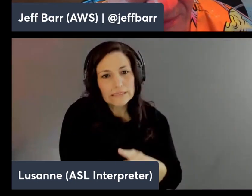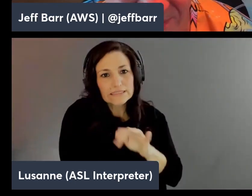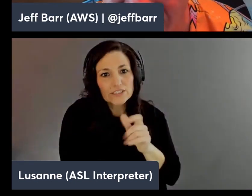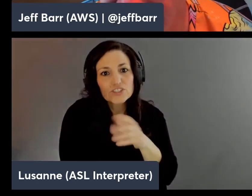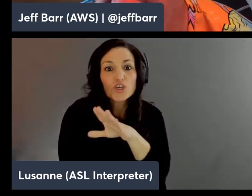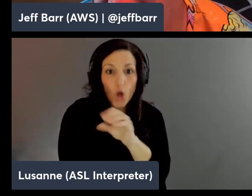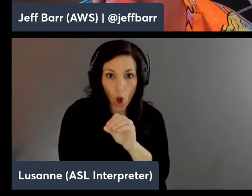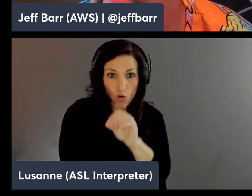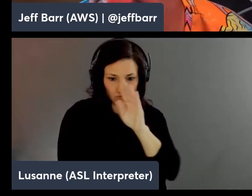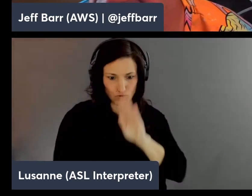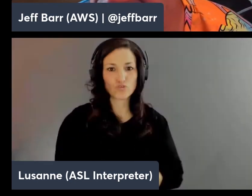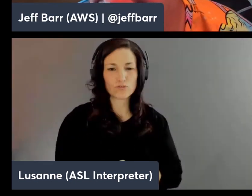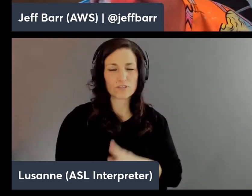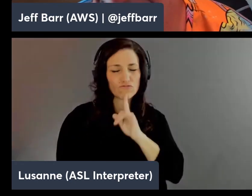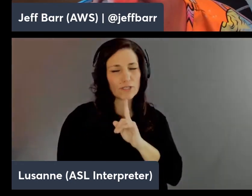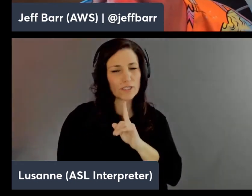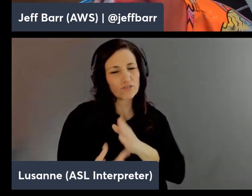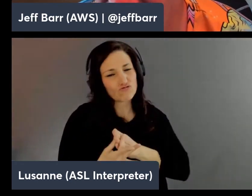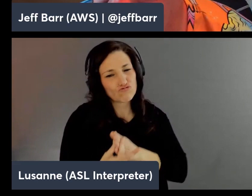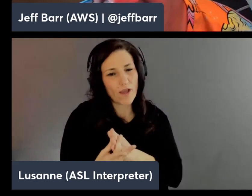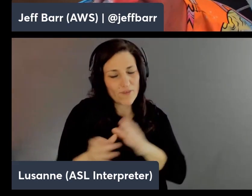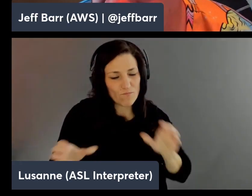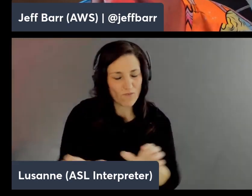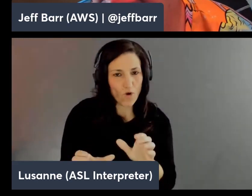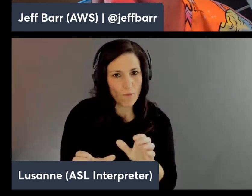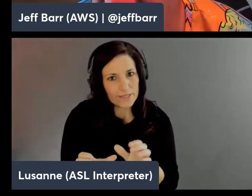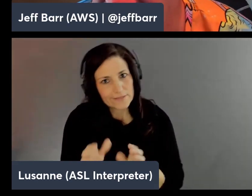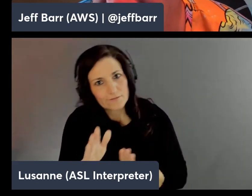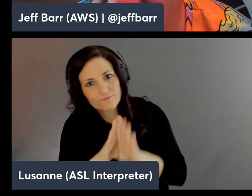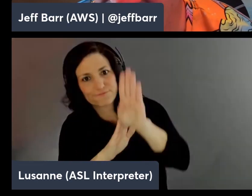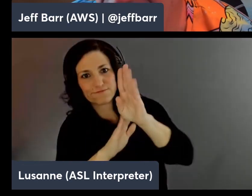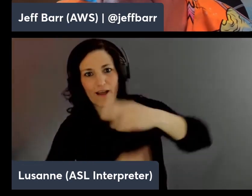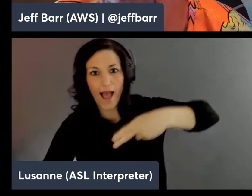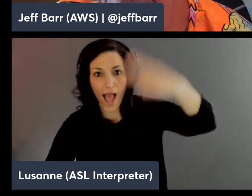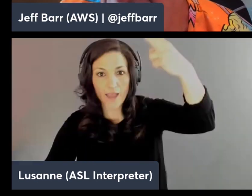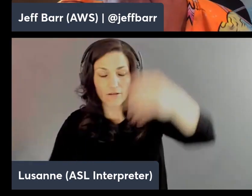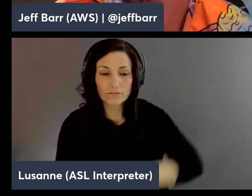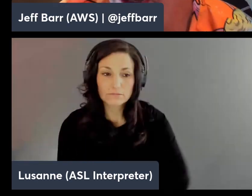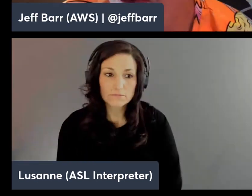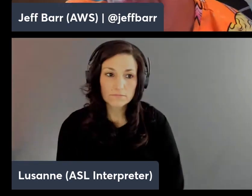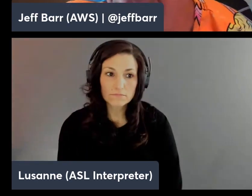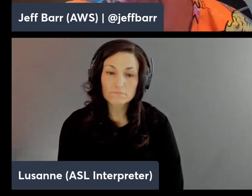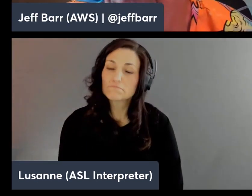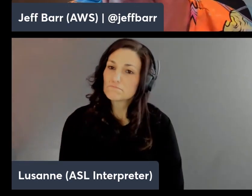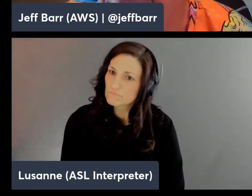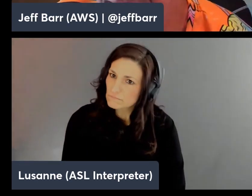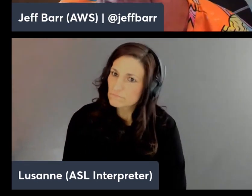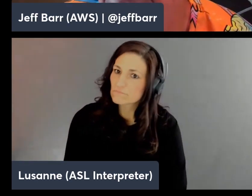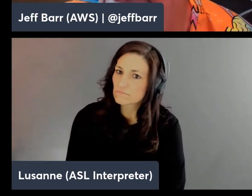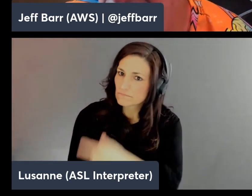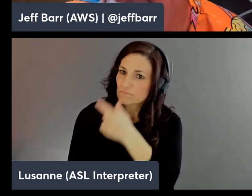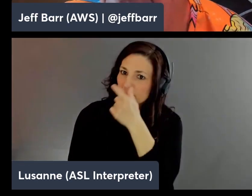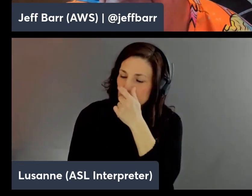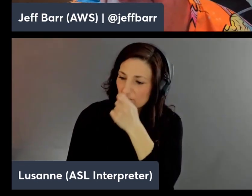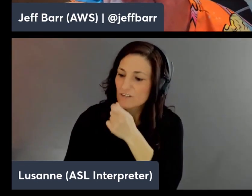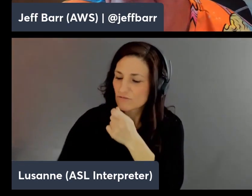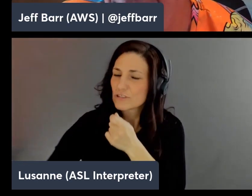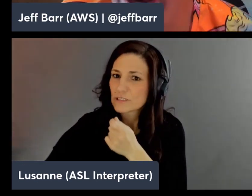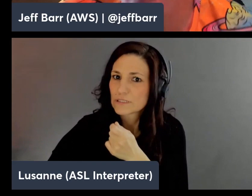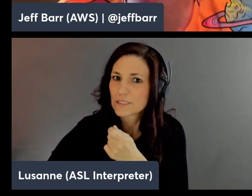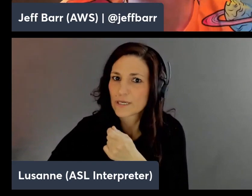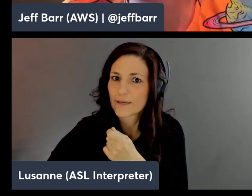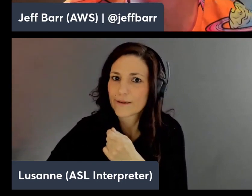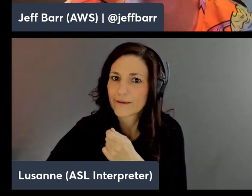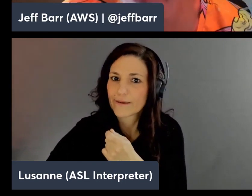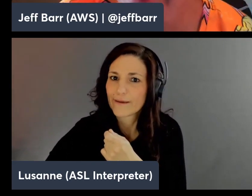really driving performance significantly higher. Interesting. That's a really interesting instance name, given that the two